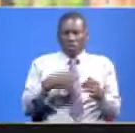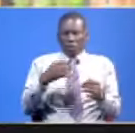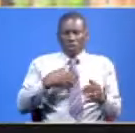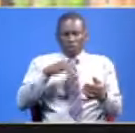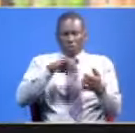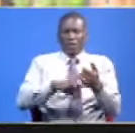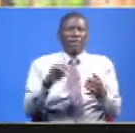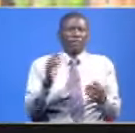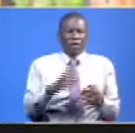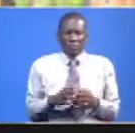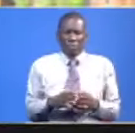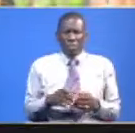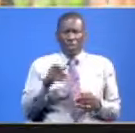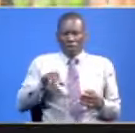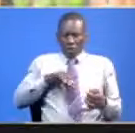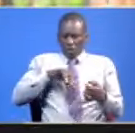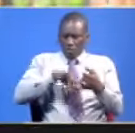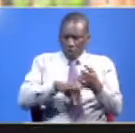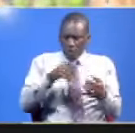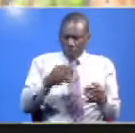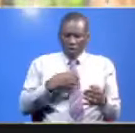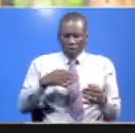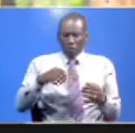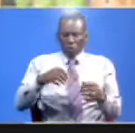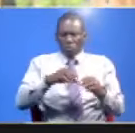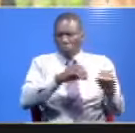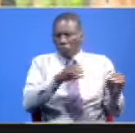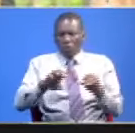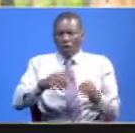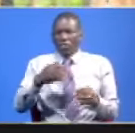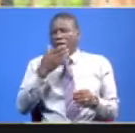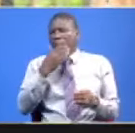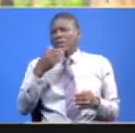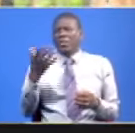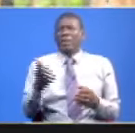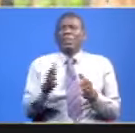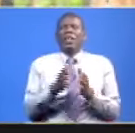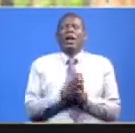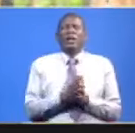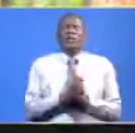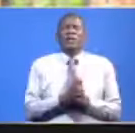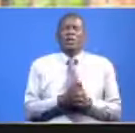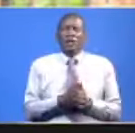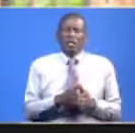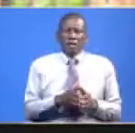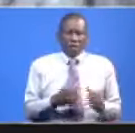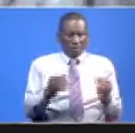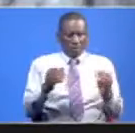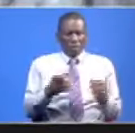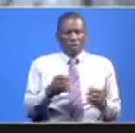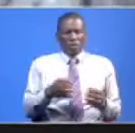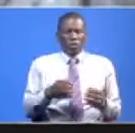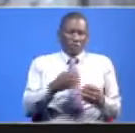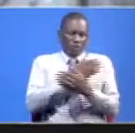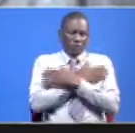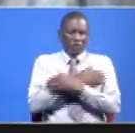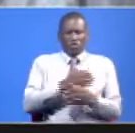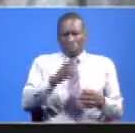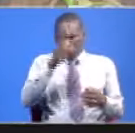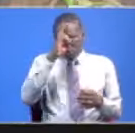amekuwa naye, amekuwa ni mke mwenye amekuwa akitangatanga, na akapatana na askari.